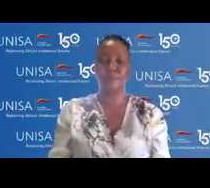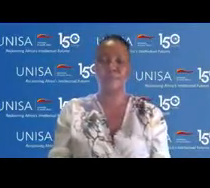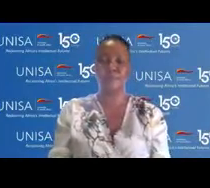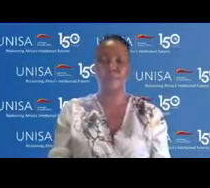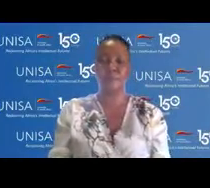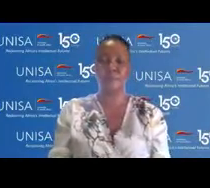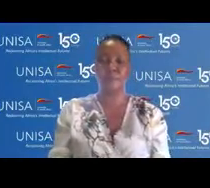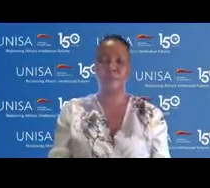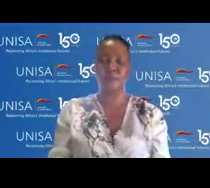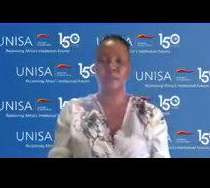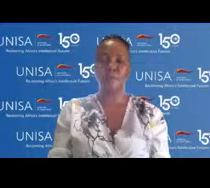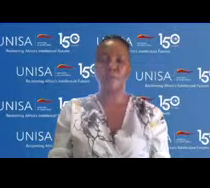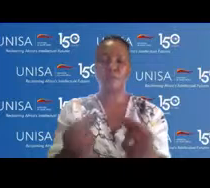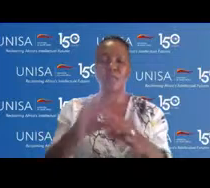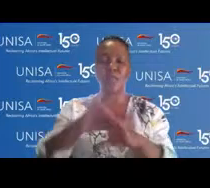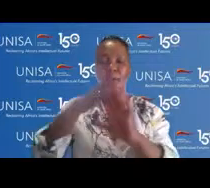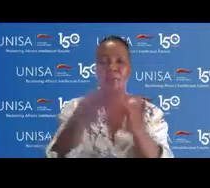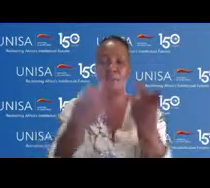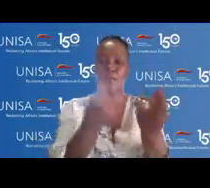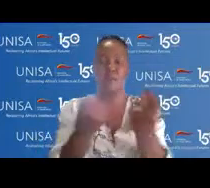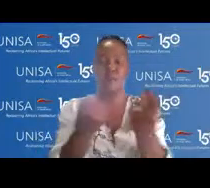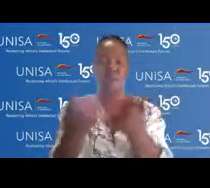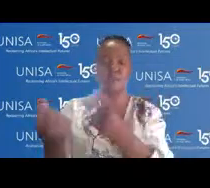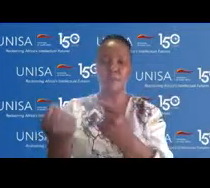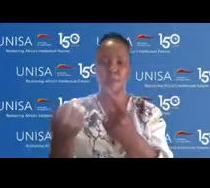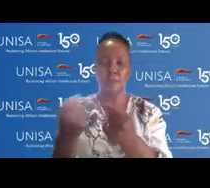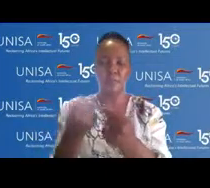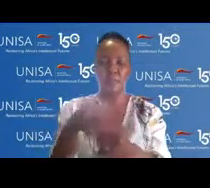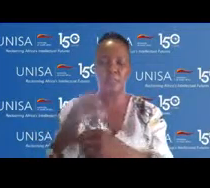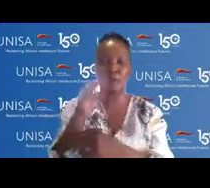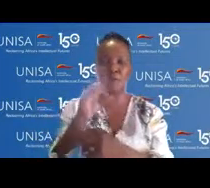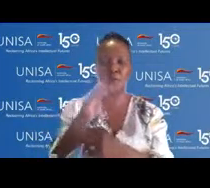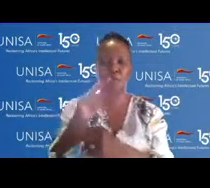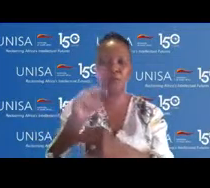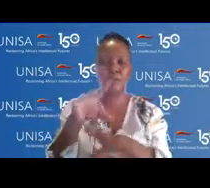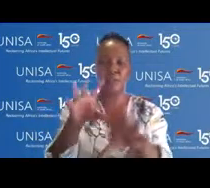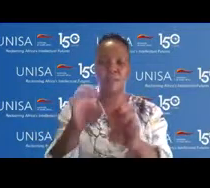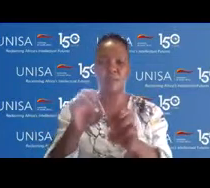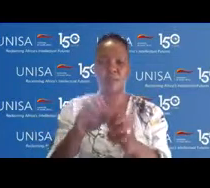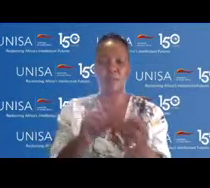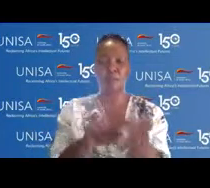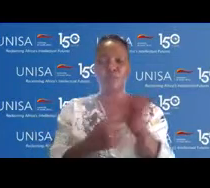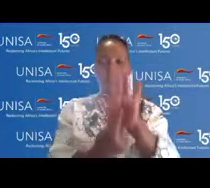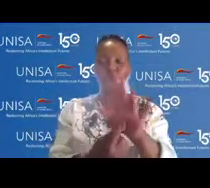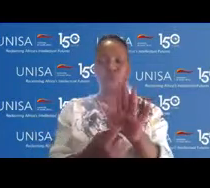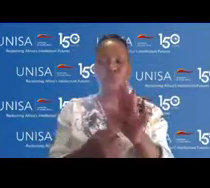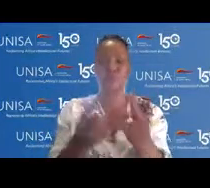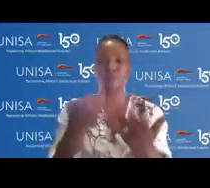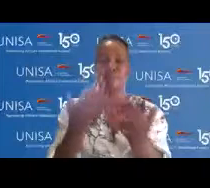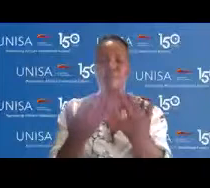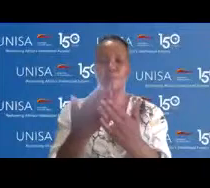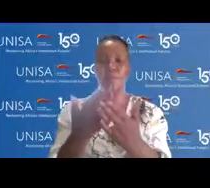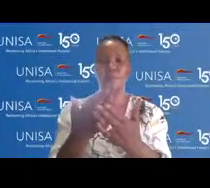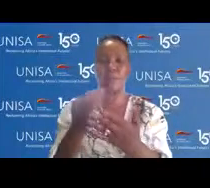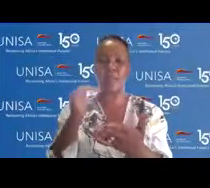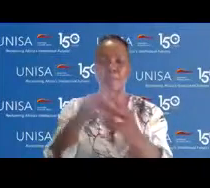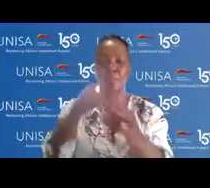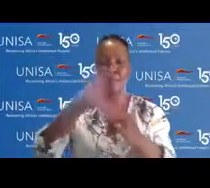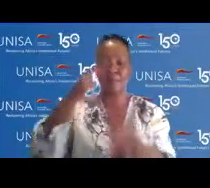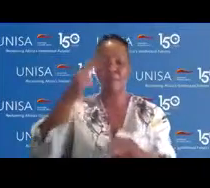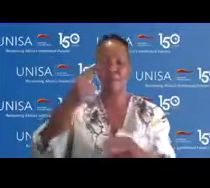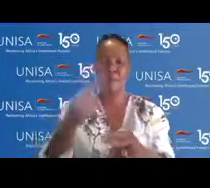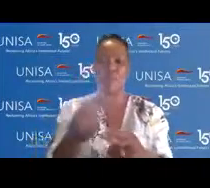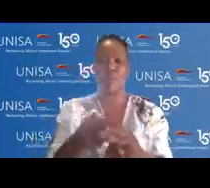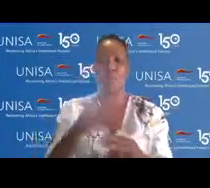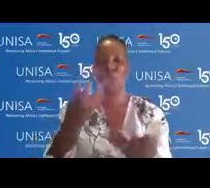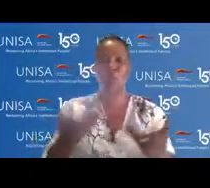that we do in the mock exam. But I just want to show you at the end. So when you get to the final one where you upload your